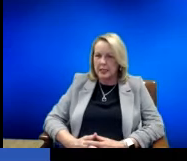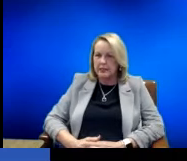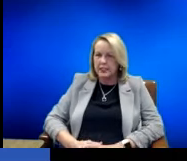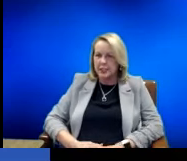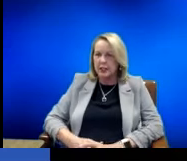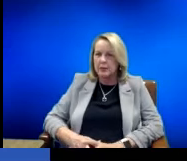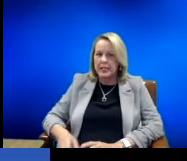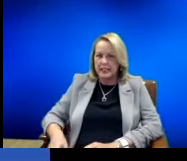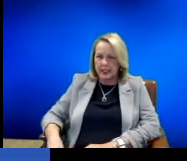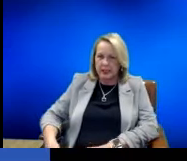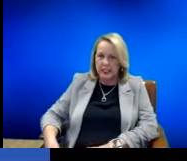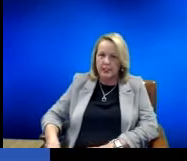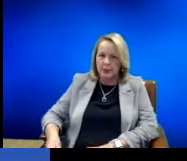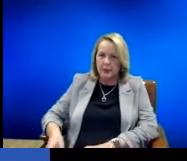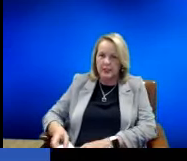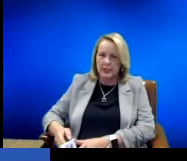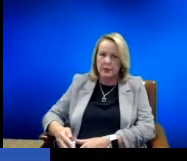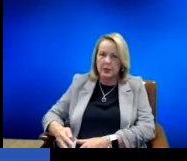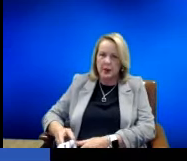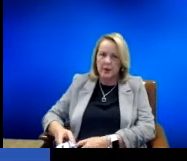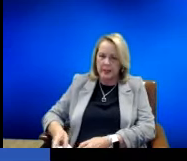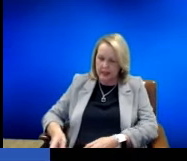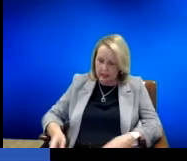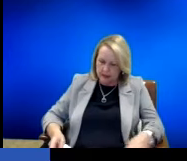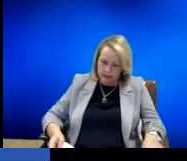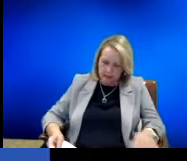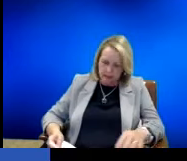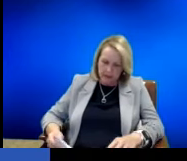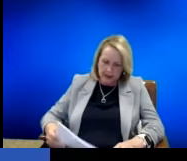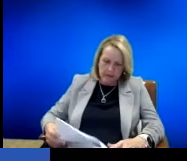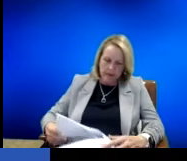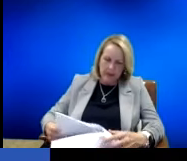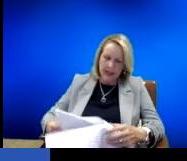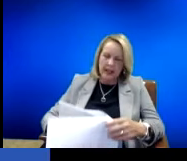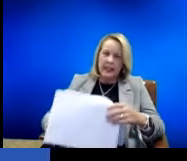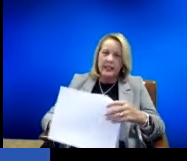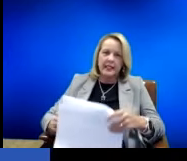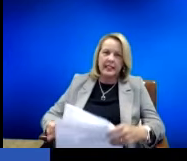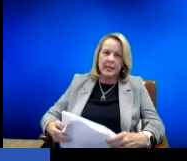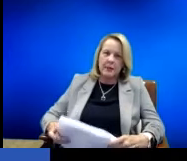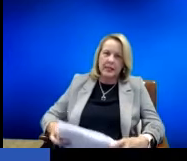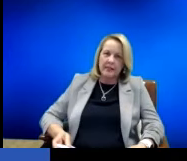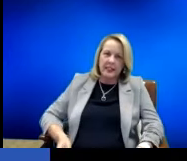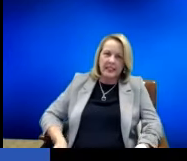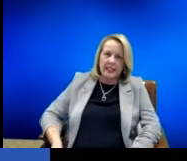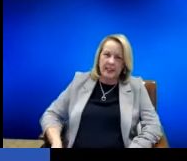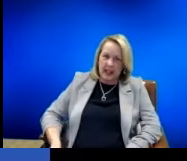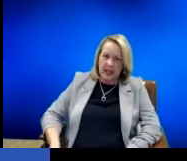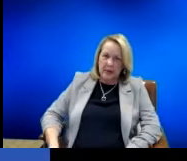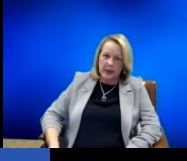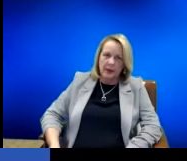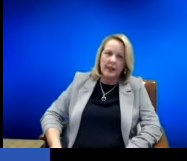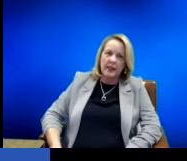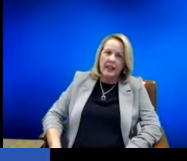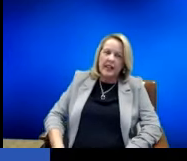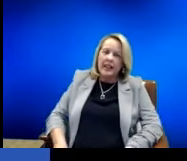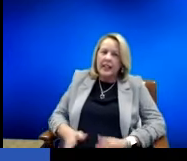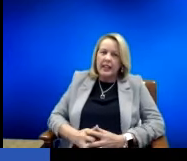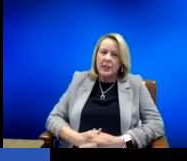your beneficiary meets those eligibility requirements. The key benefits of